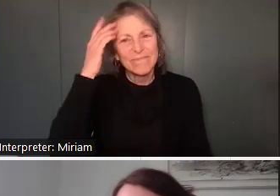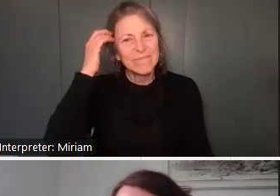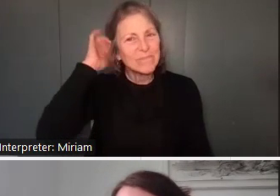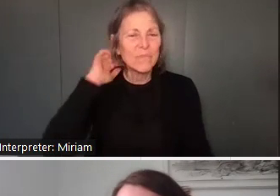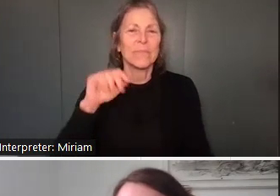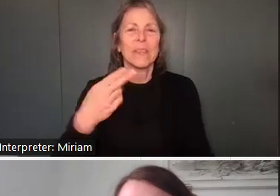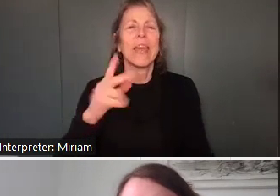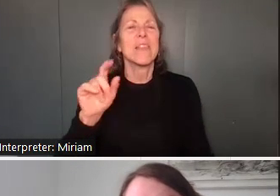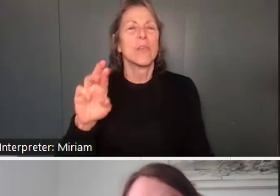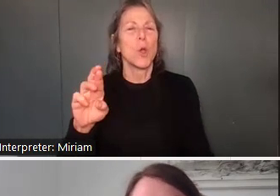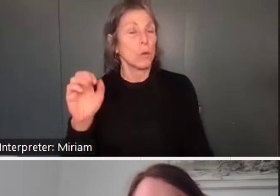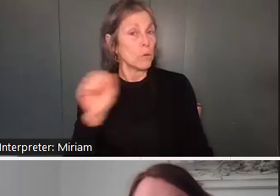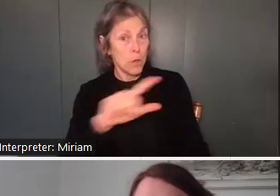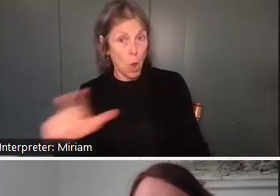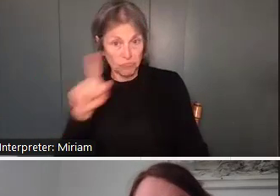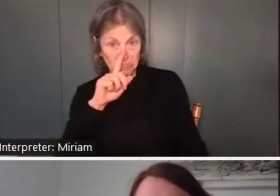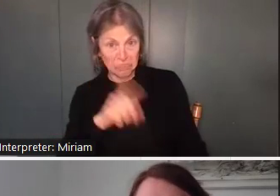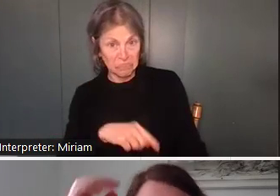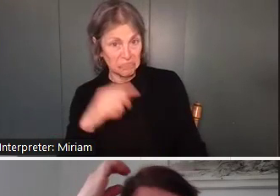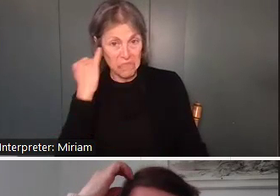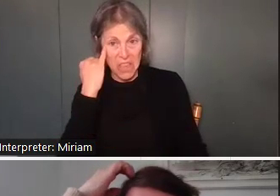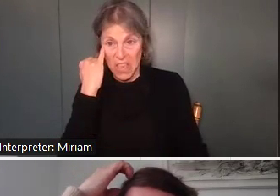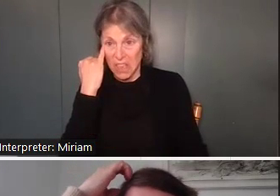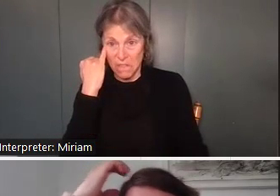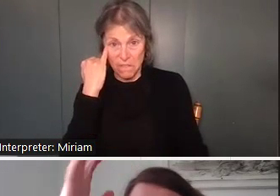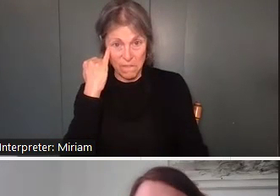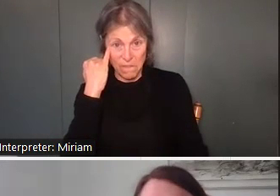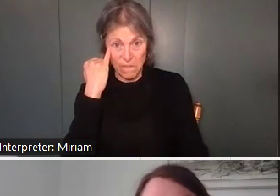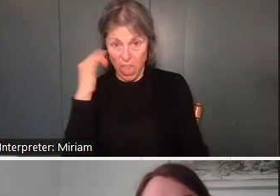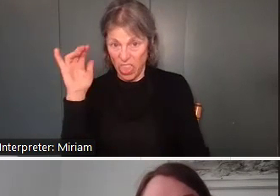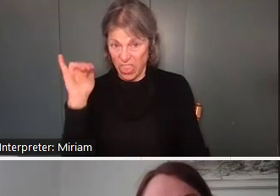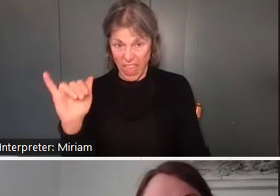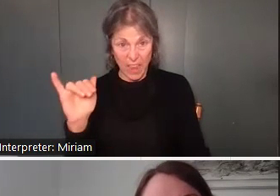So is everyone okay if I put that as a